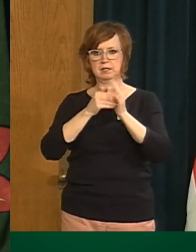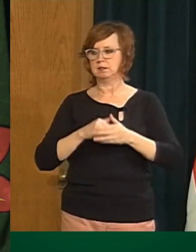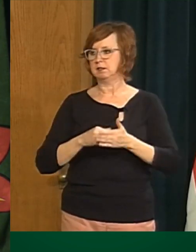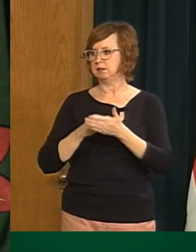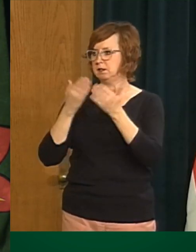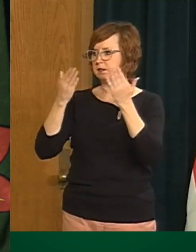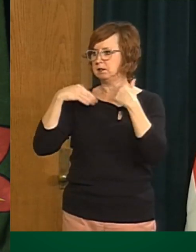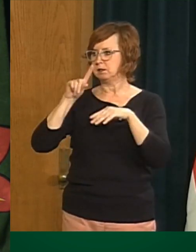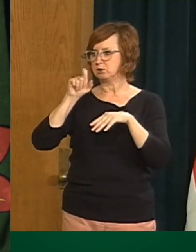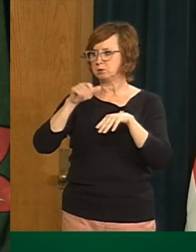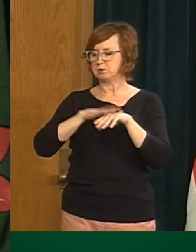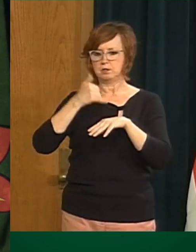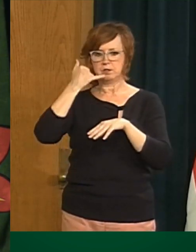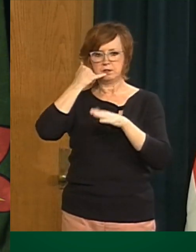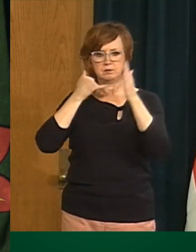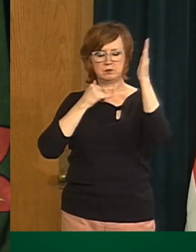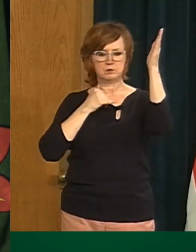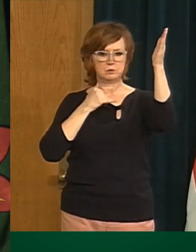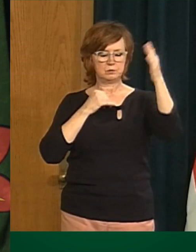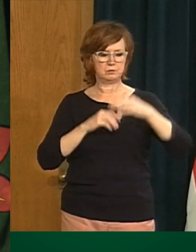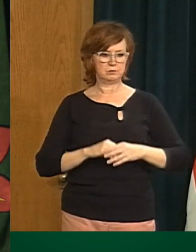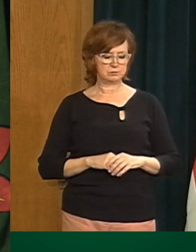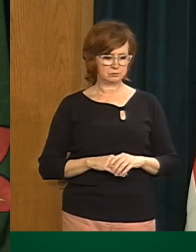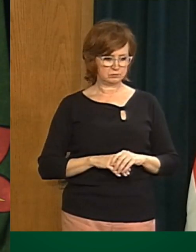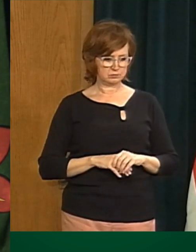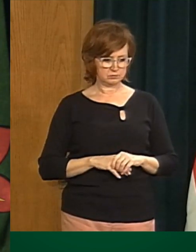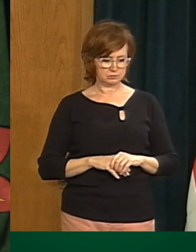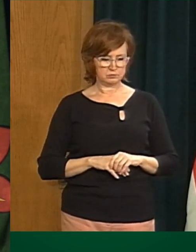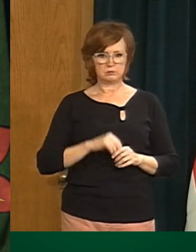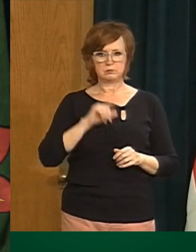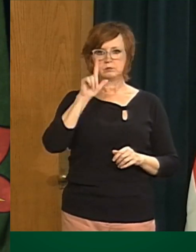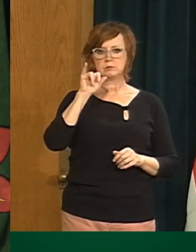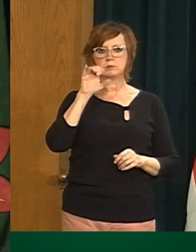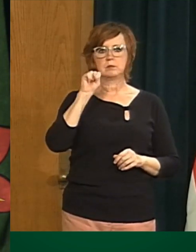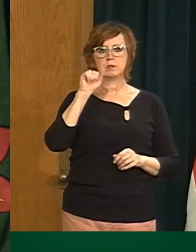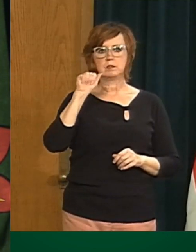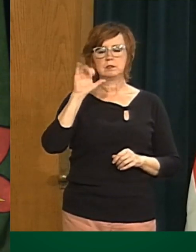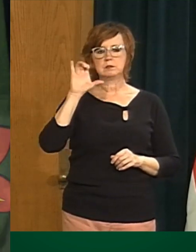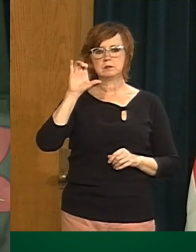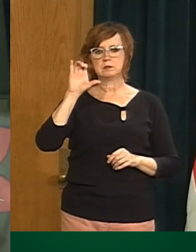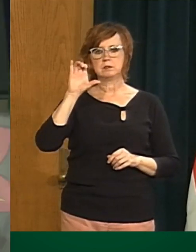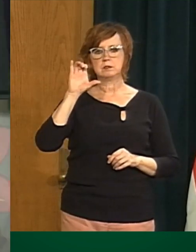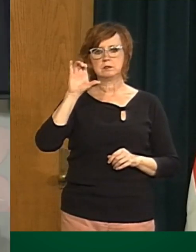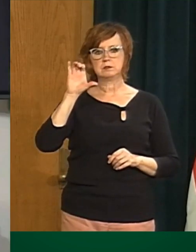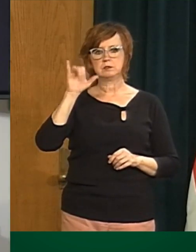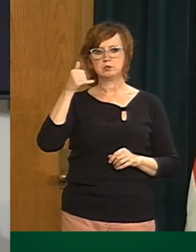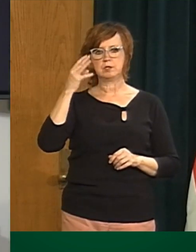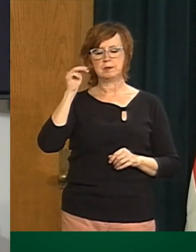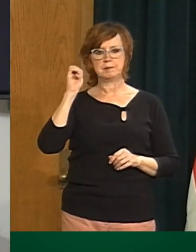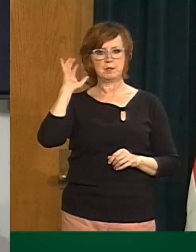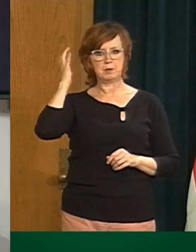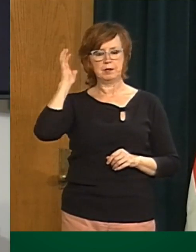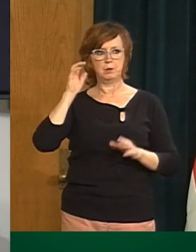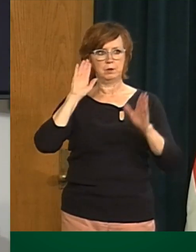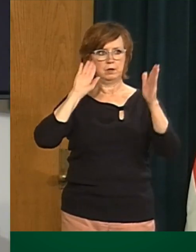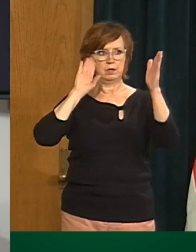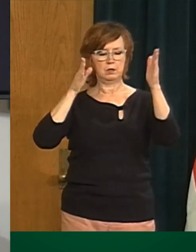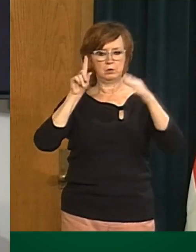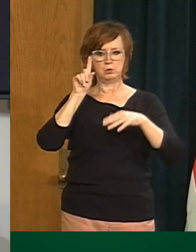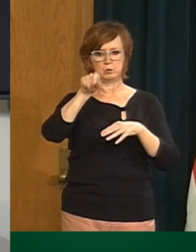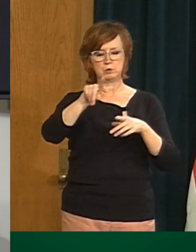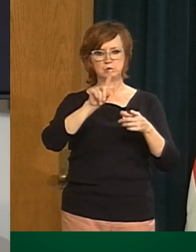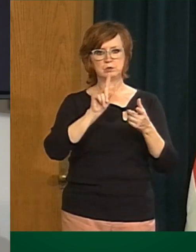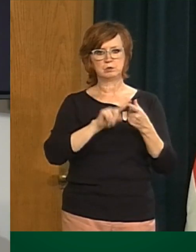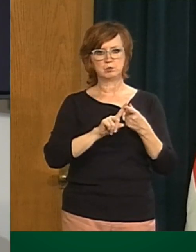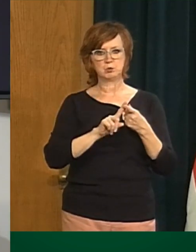We'll take our next question from the phone line, operator. We have Lisa Schick with CJME. Hi, this first question,